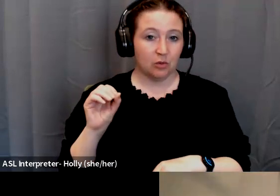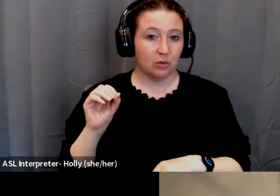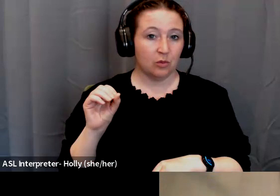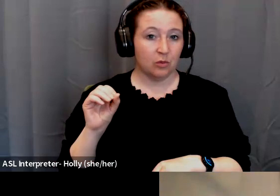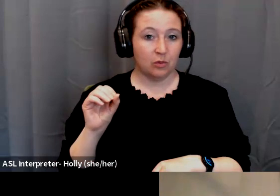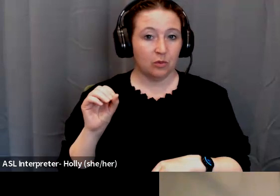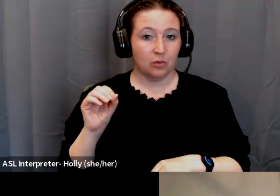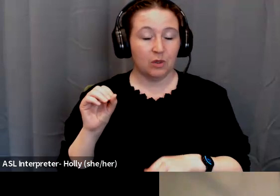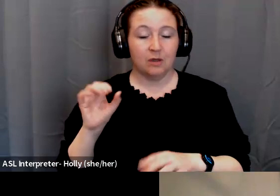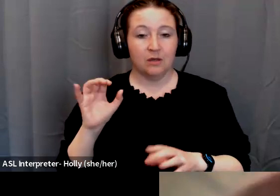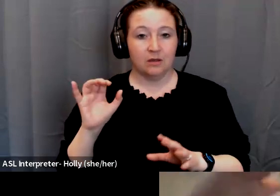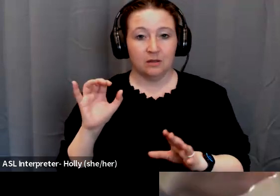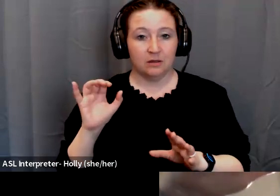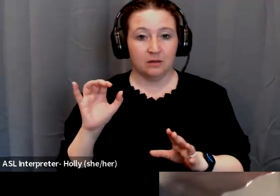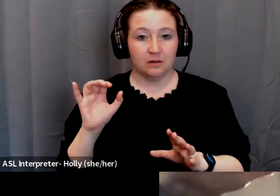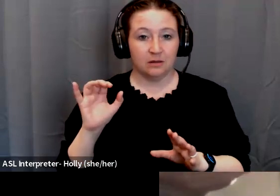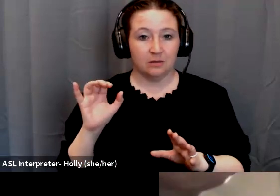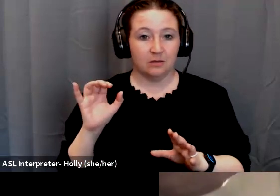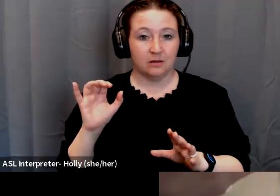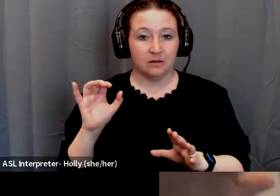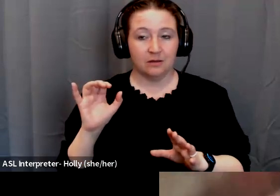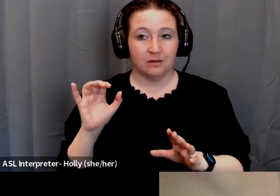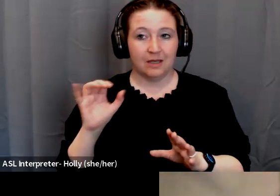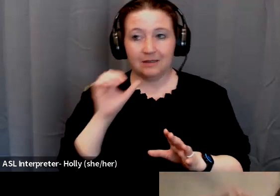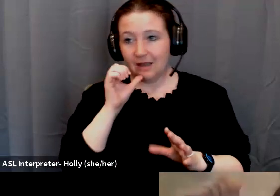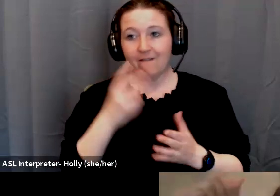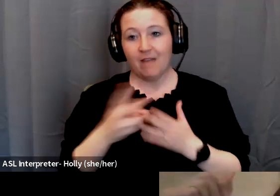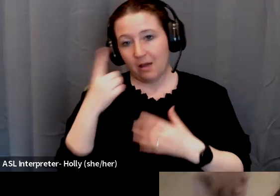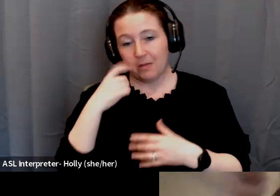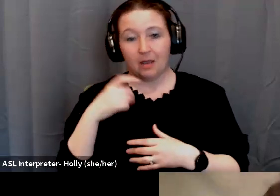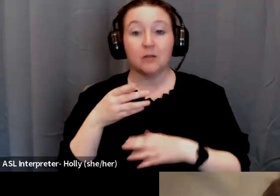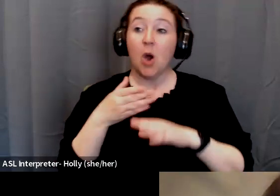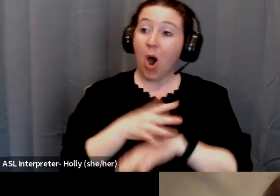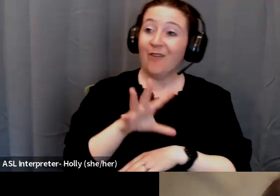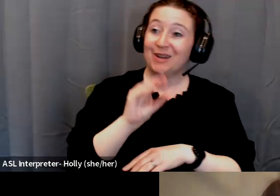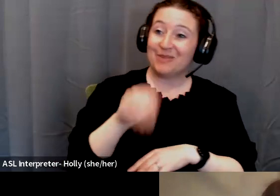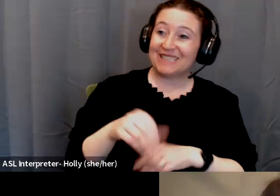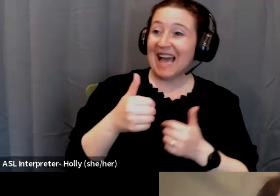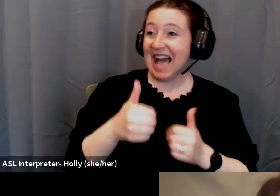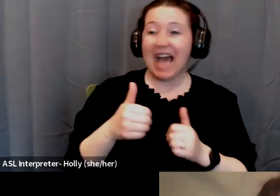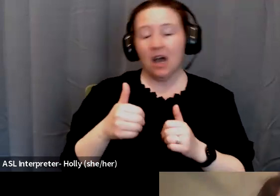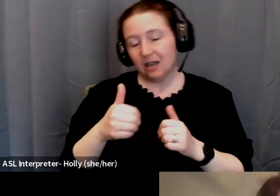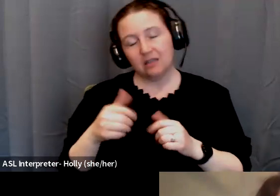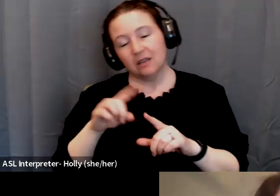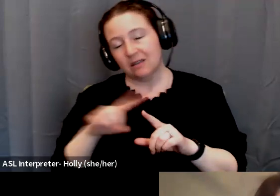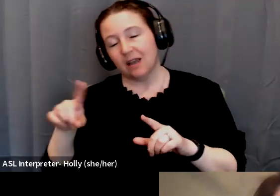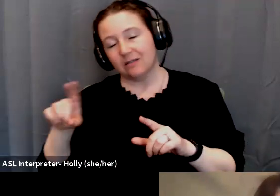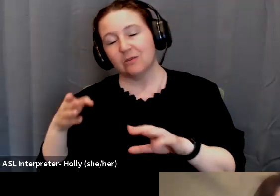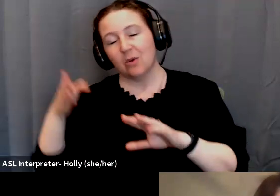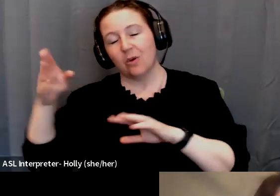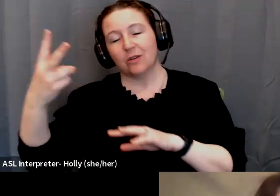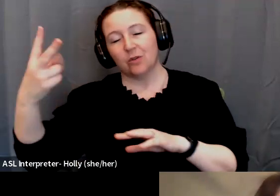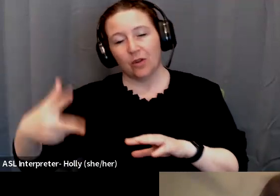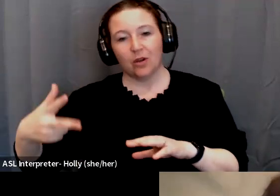fail because it's over 50%, but it's not to 2/3. And then you got to get everybody to read the actual rules where it says here that